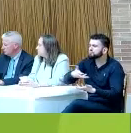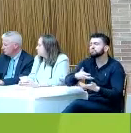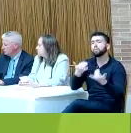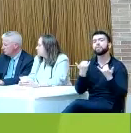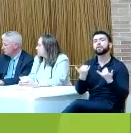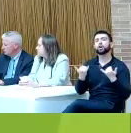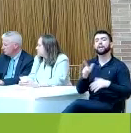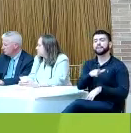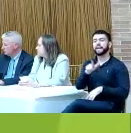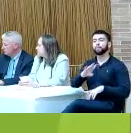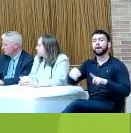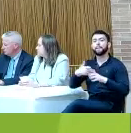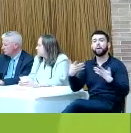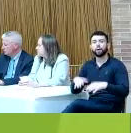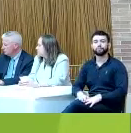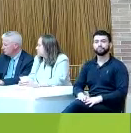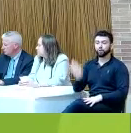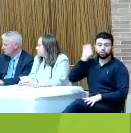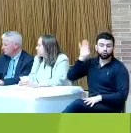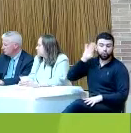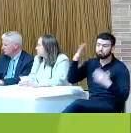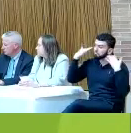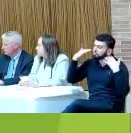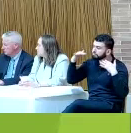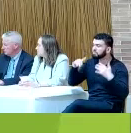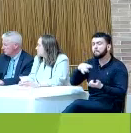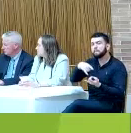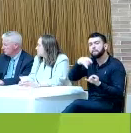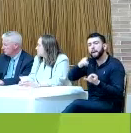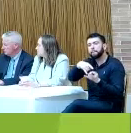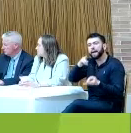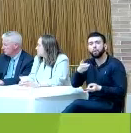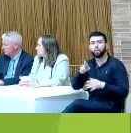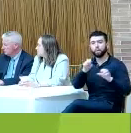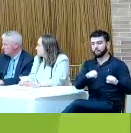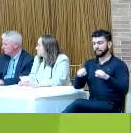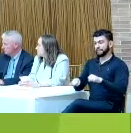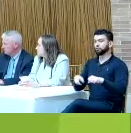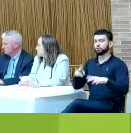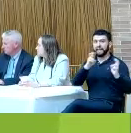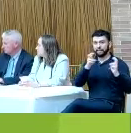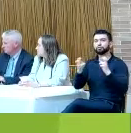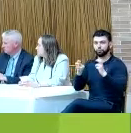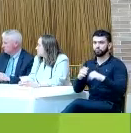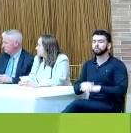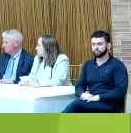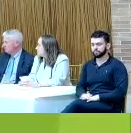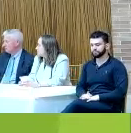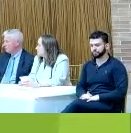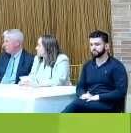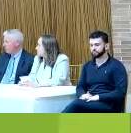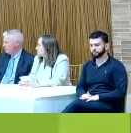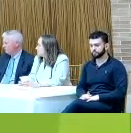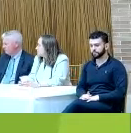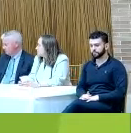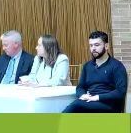about dog noises or potential issues um related to to complainants has tency